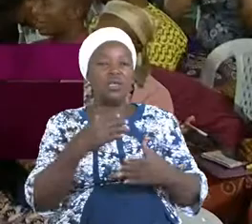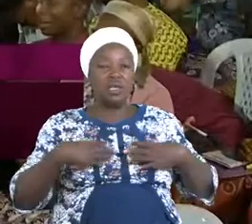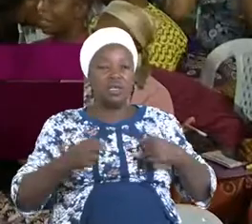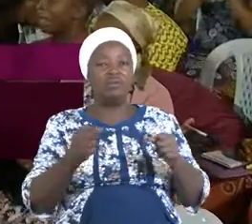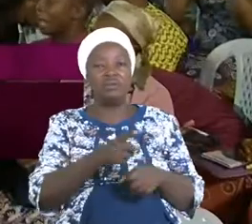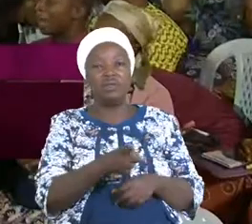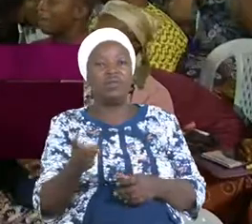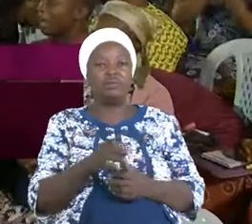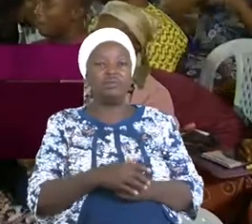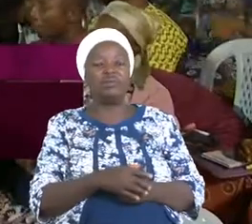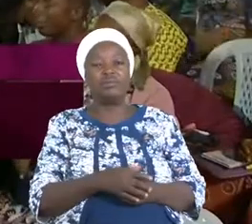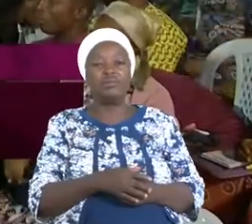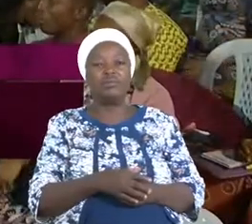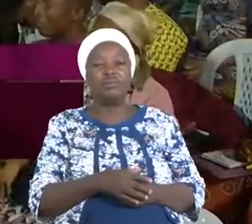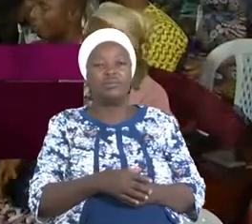Then